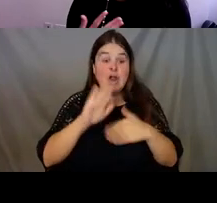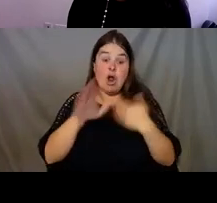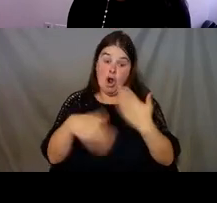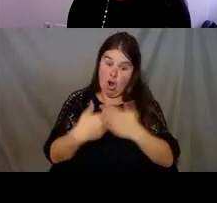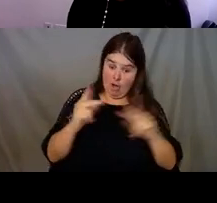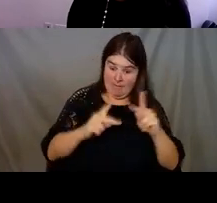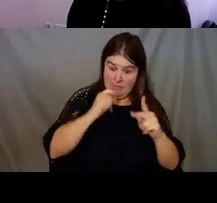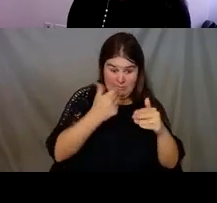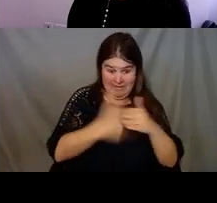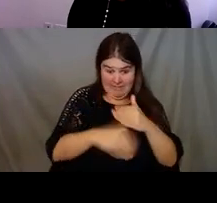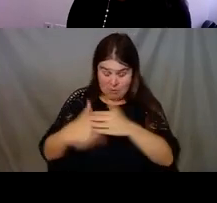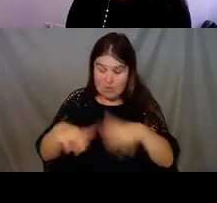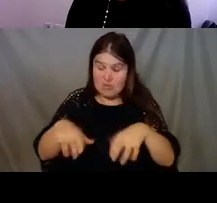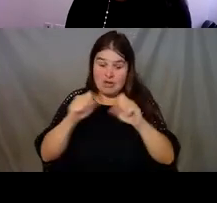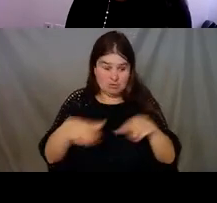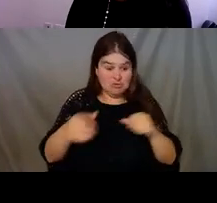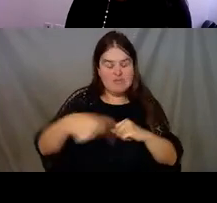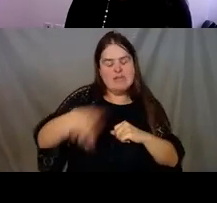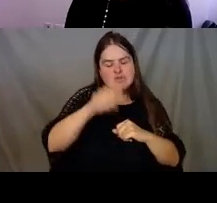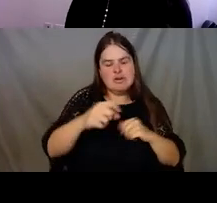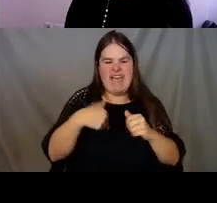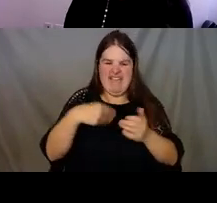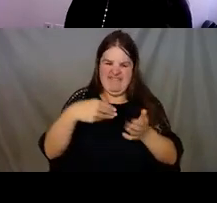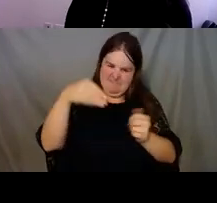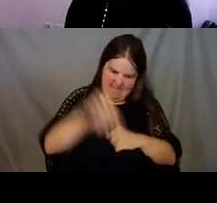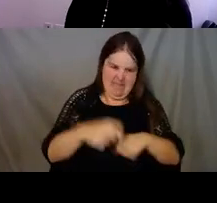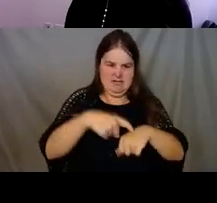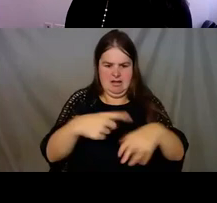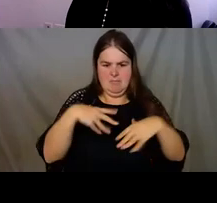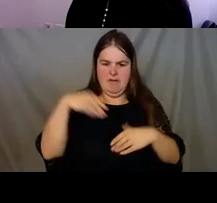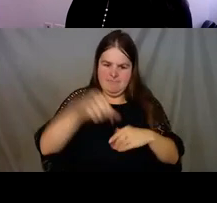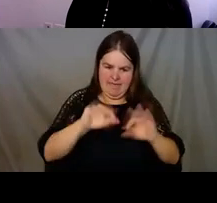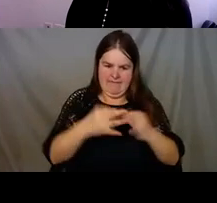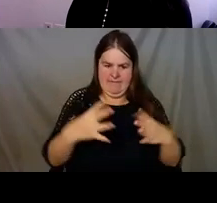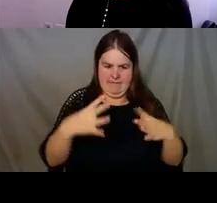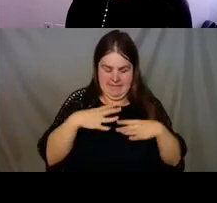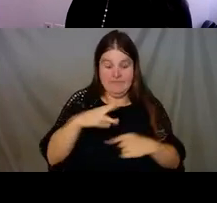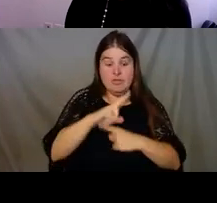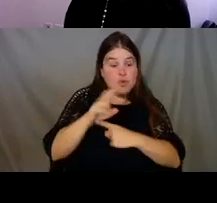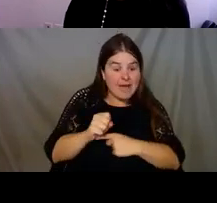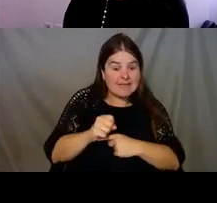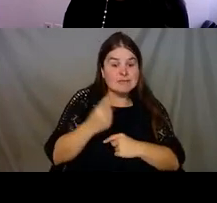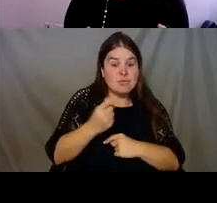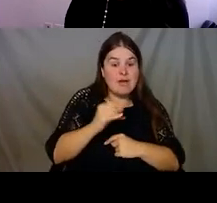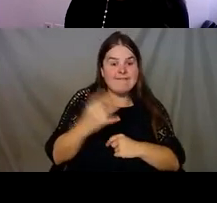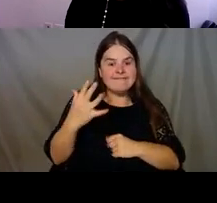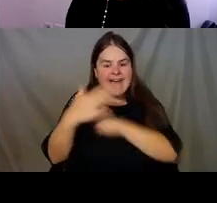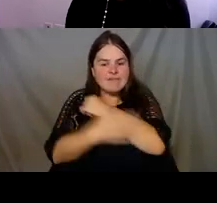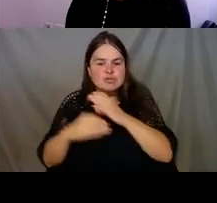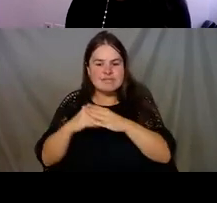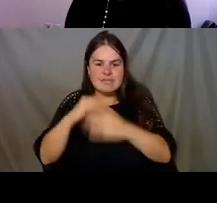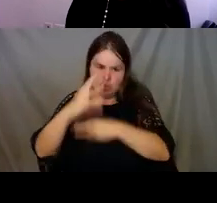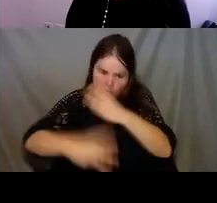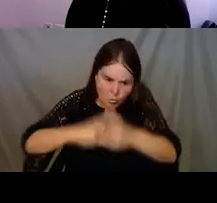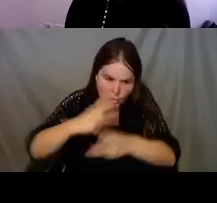birth or adopt a child should be paid family leave. The United States is one of 5 countries in the world, here highlighted in